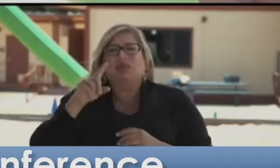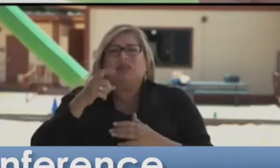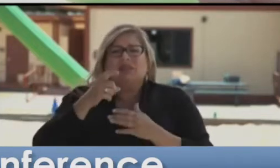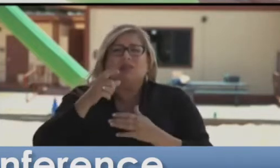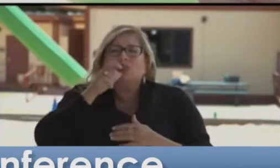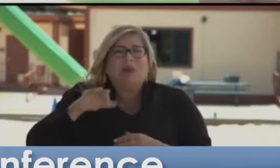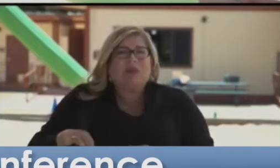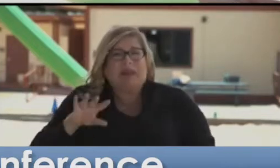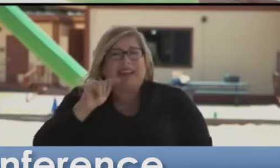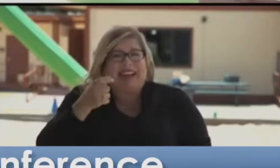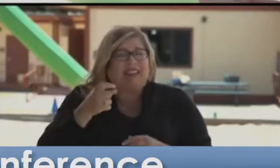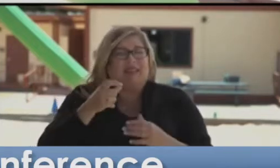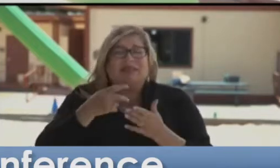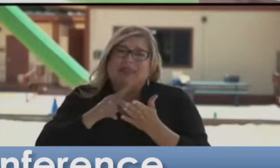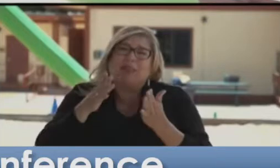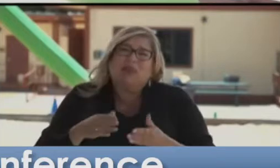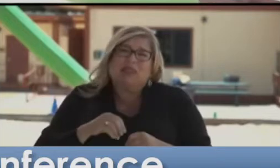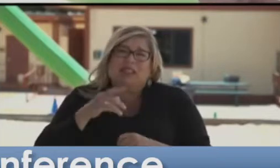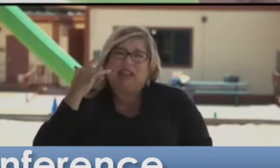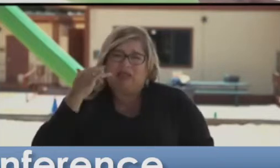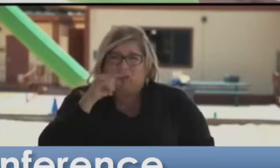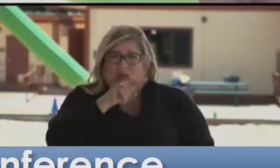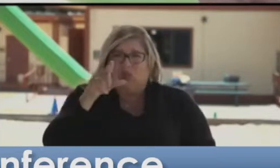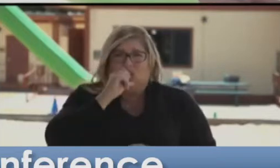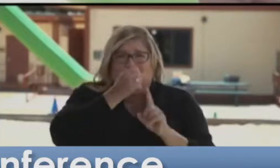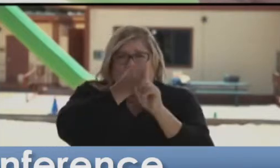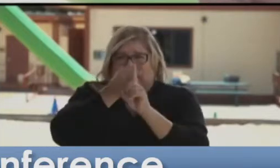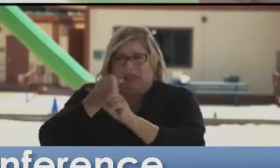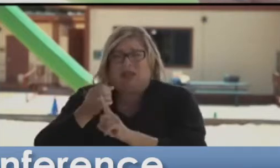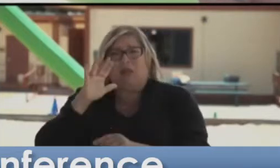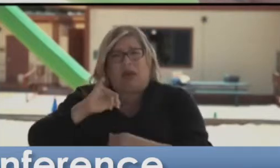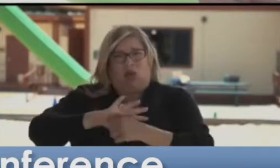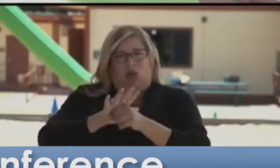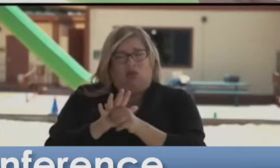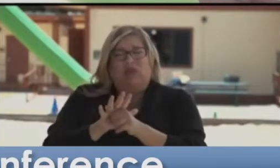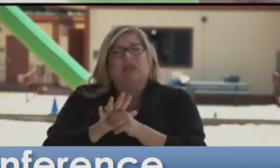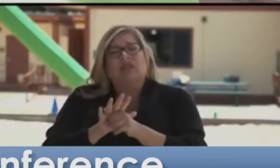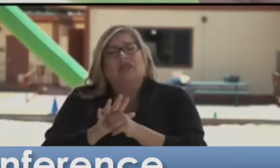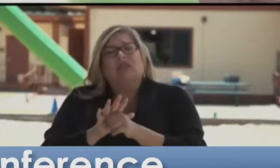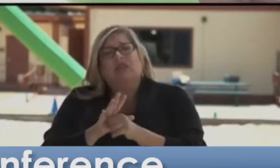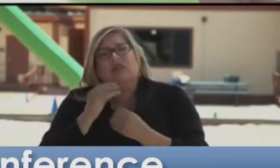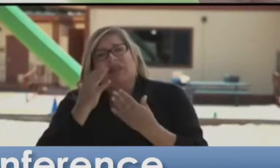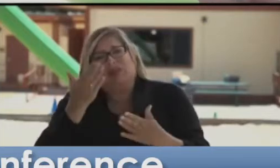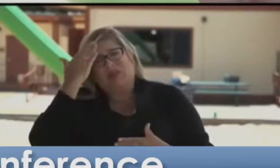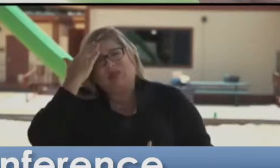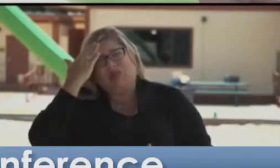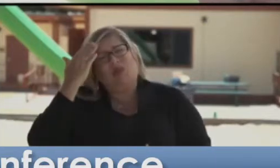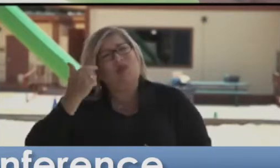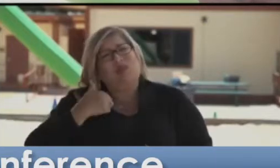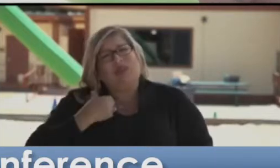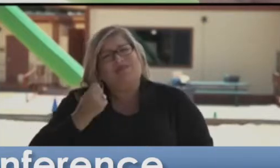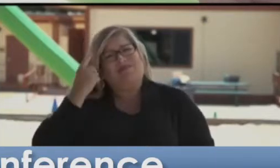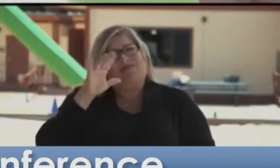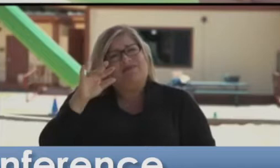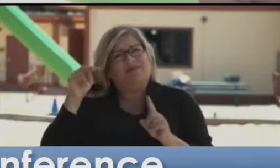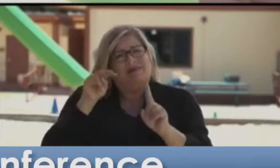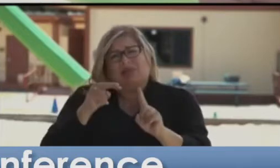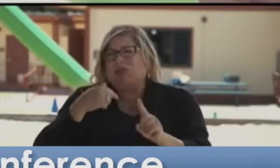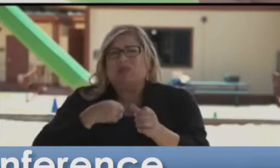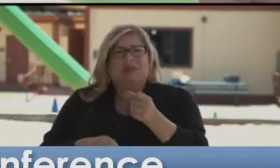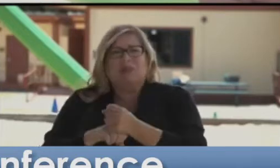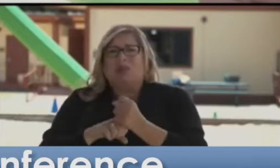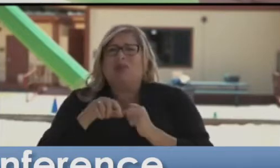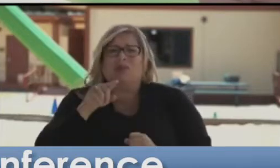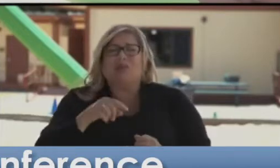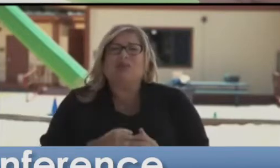state of California, particularly those that have been most impacted by COVID-19, that we see you and we have your back. And we announced